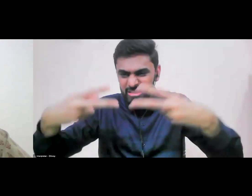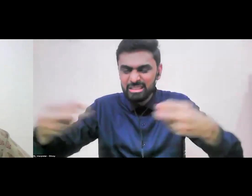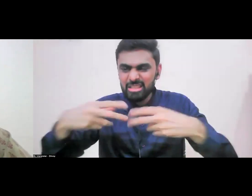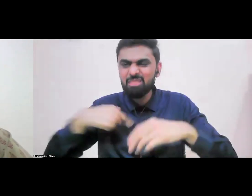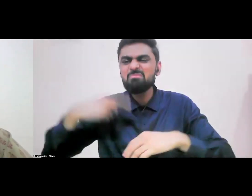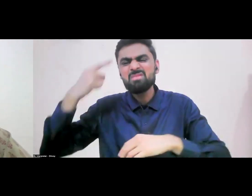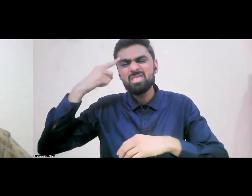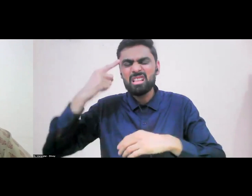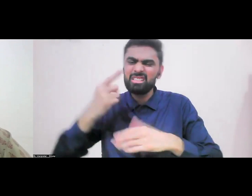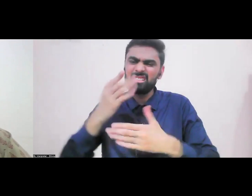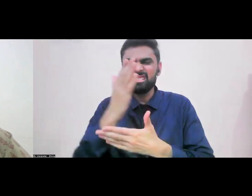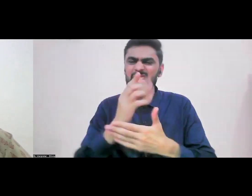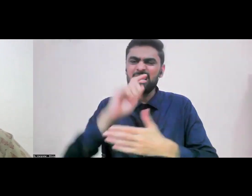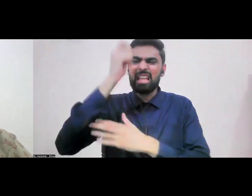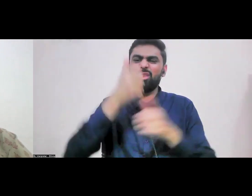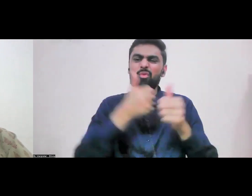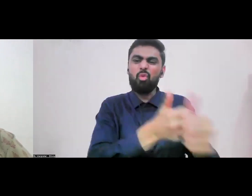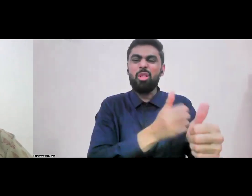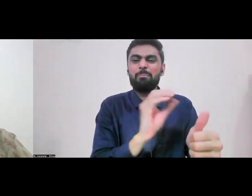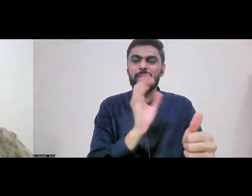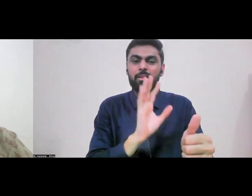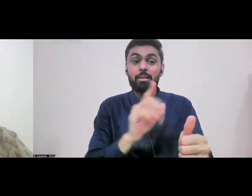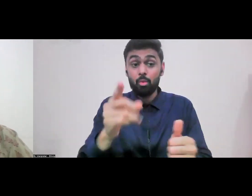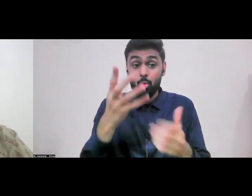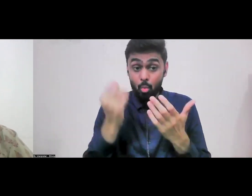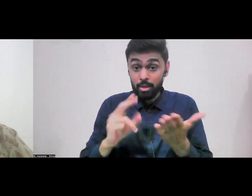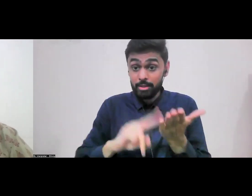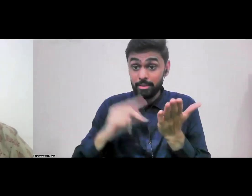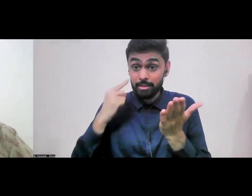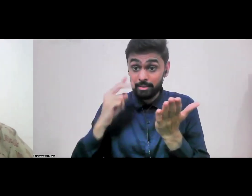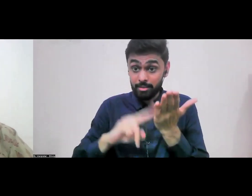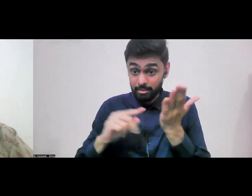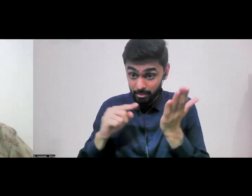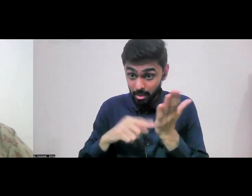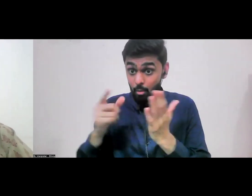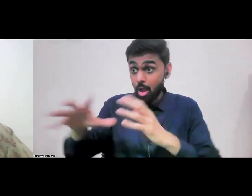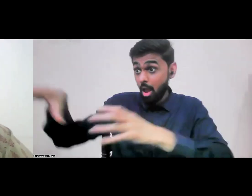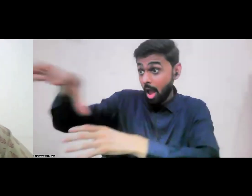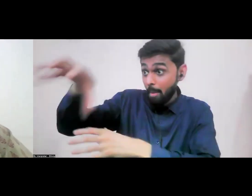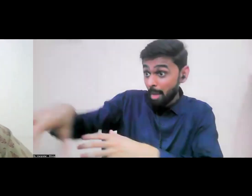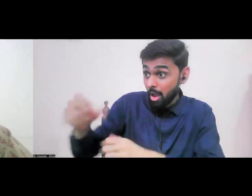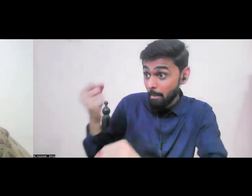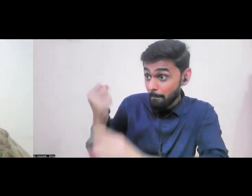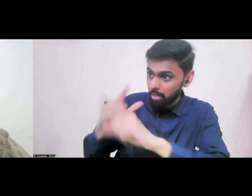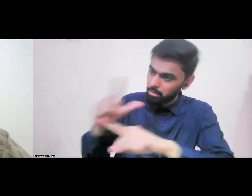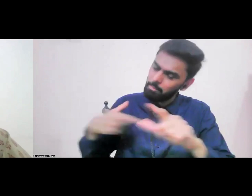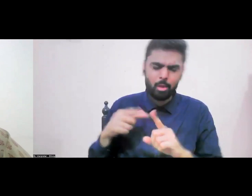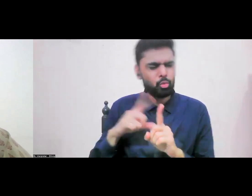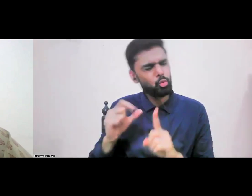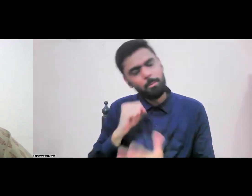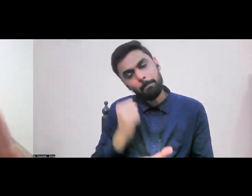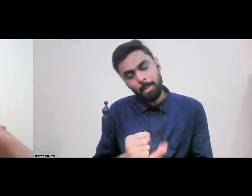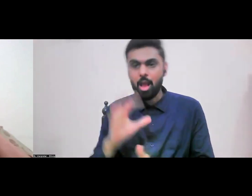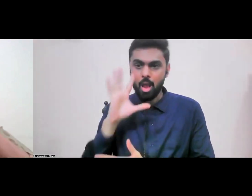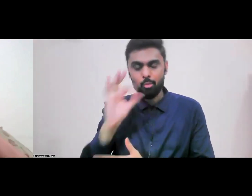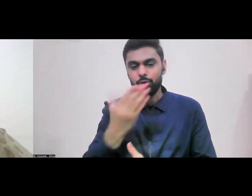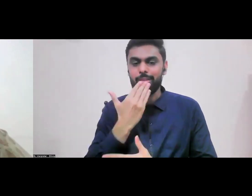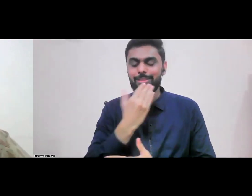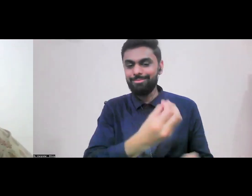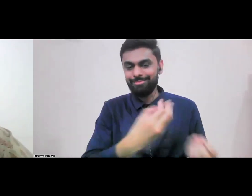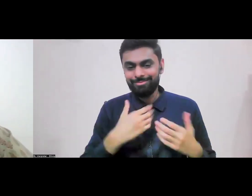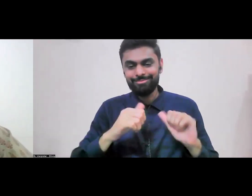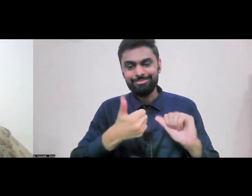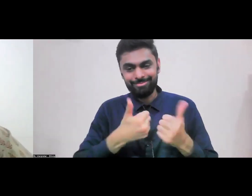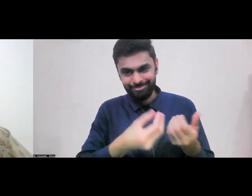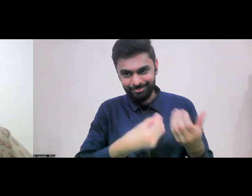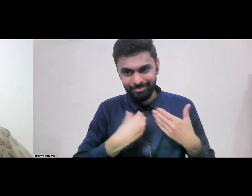it like this. But Nitin, if you want it for any section of population, we'll do it. Right? I think it's very important to do it. Thank you so much. One big